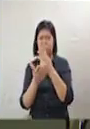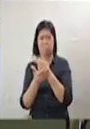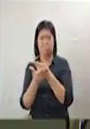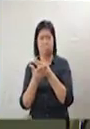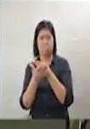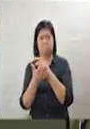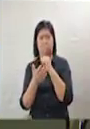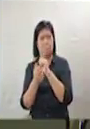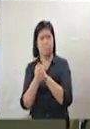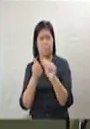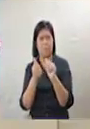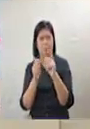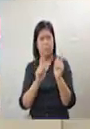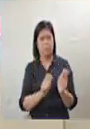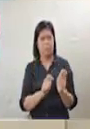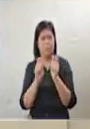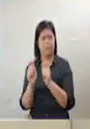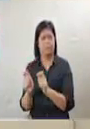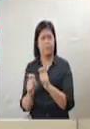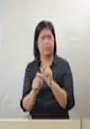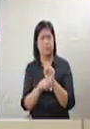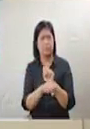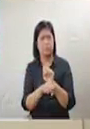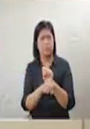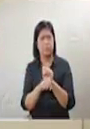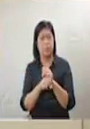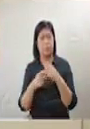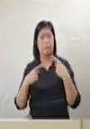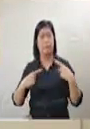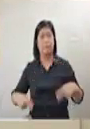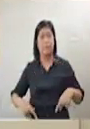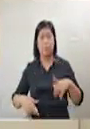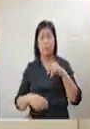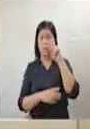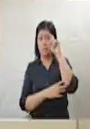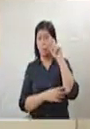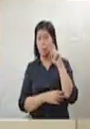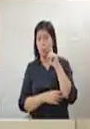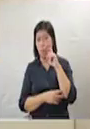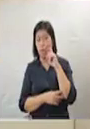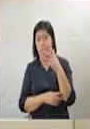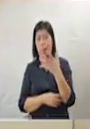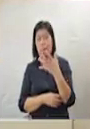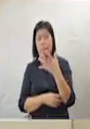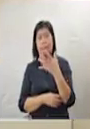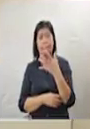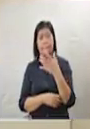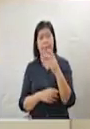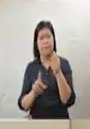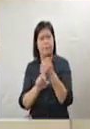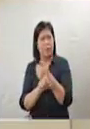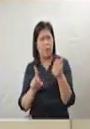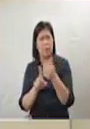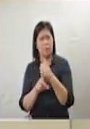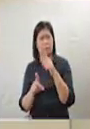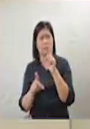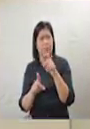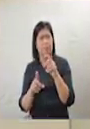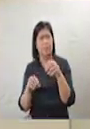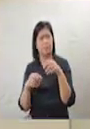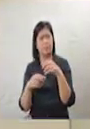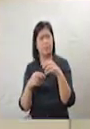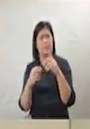pag-transfer, paggawa yung physical and sexual violence as a grounds for annulment. Hindi na po dapat siya